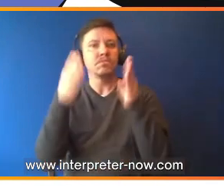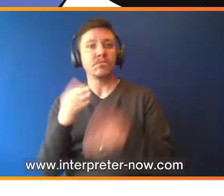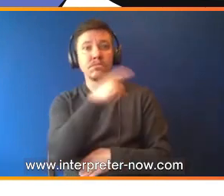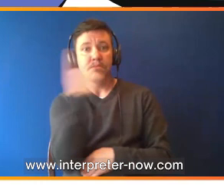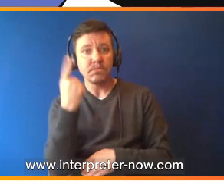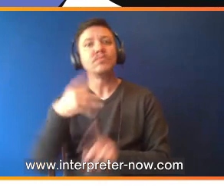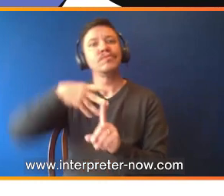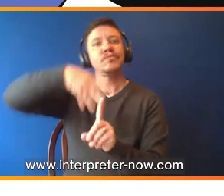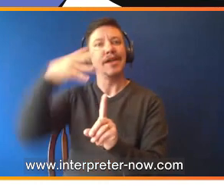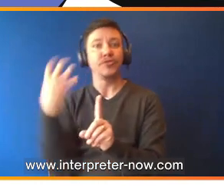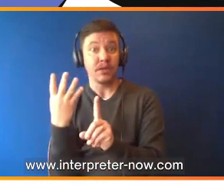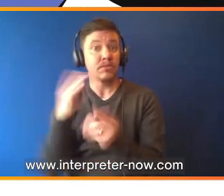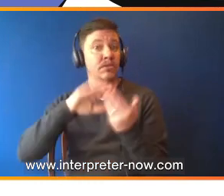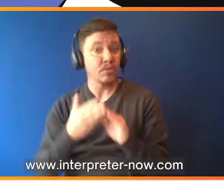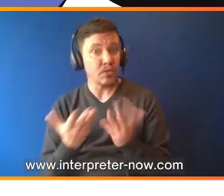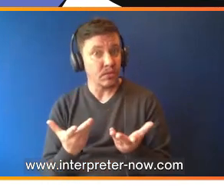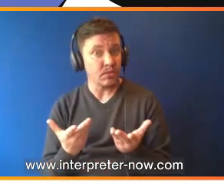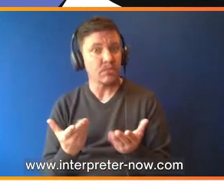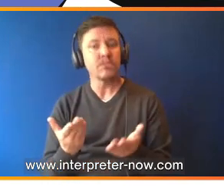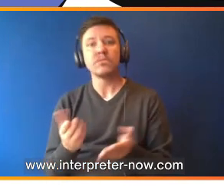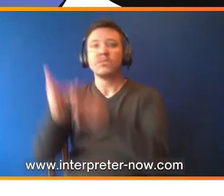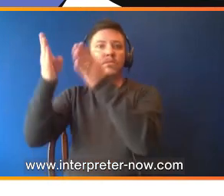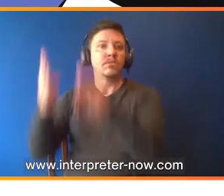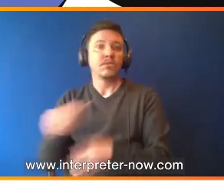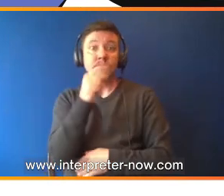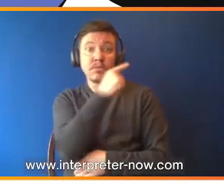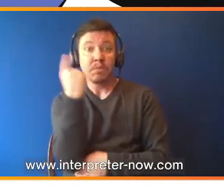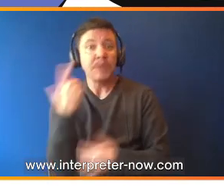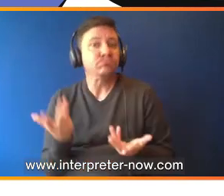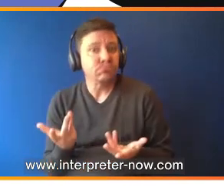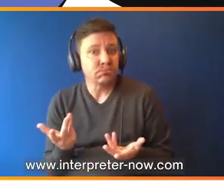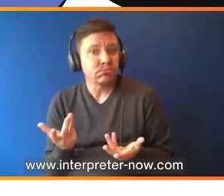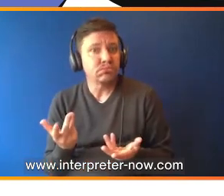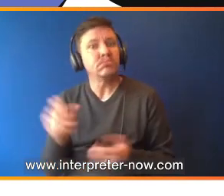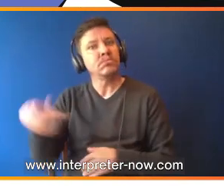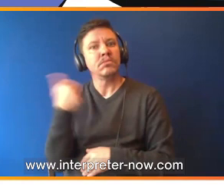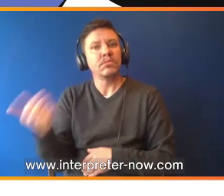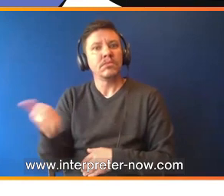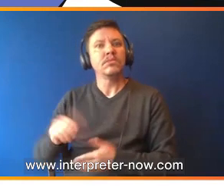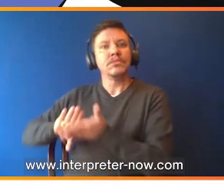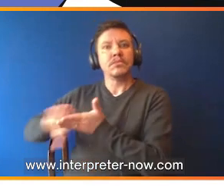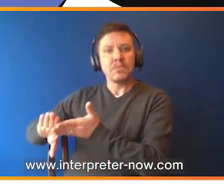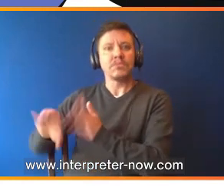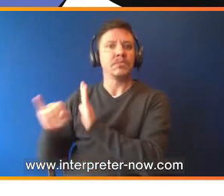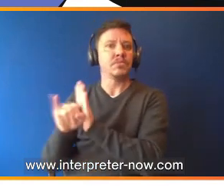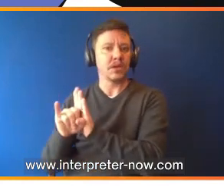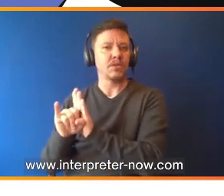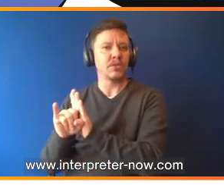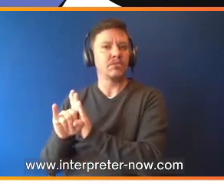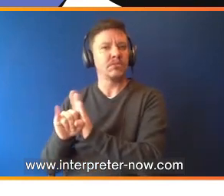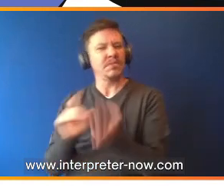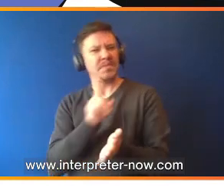and who has some sort of other marginalized or dominant identity. So it's all about kind of thinking of what's that multiplicity of